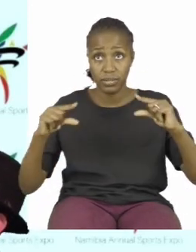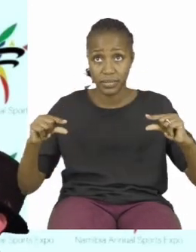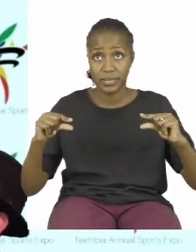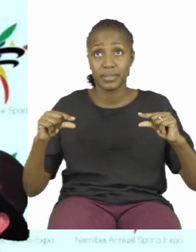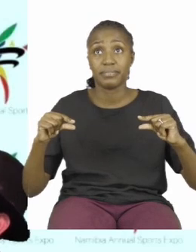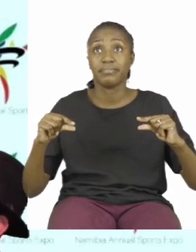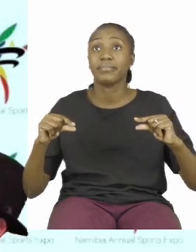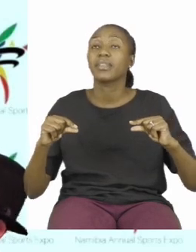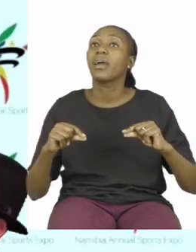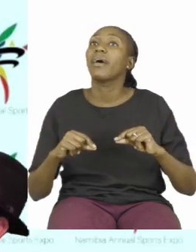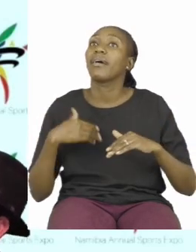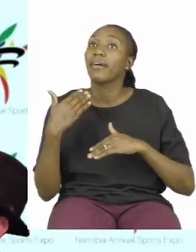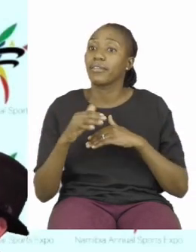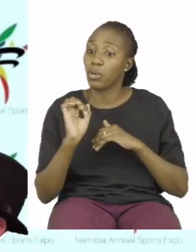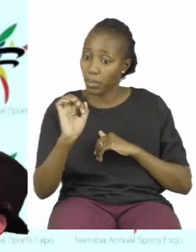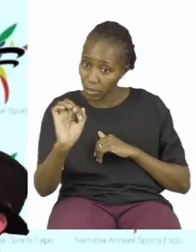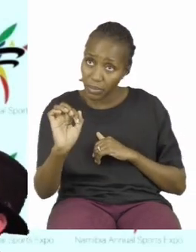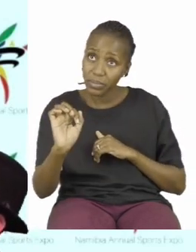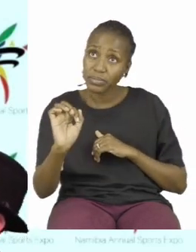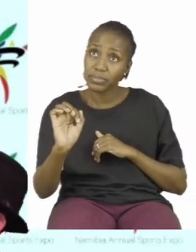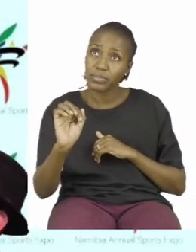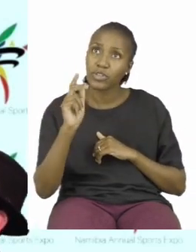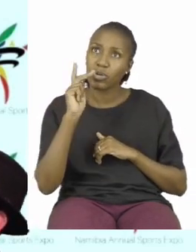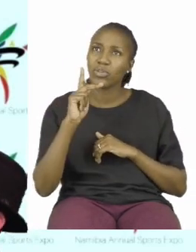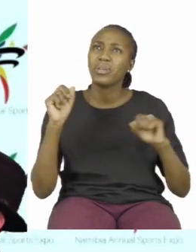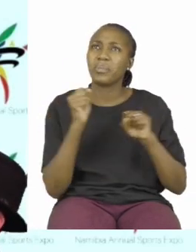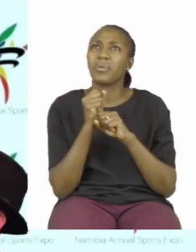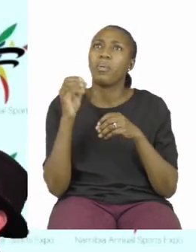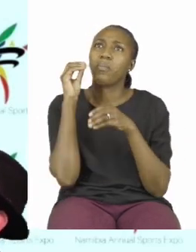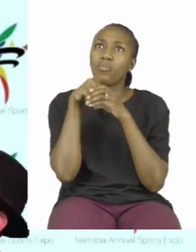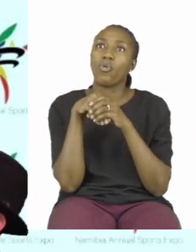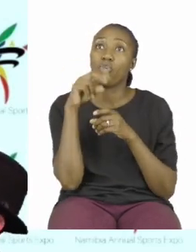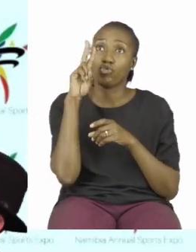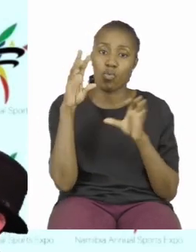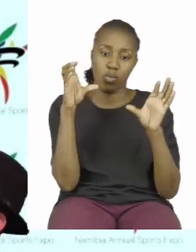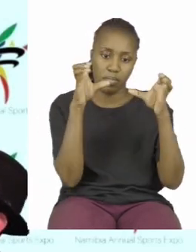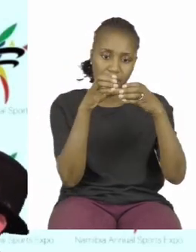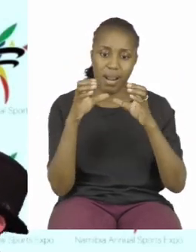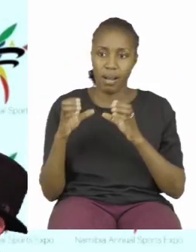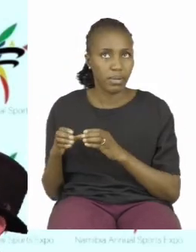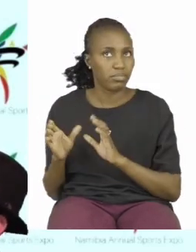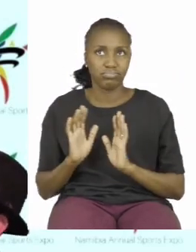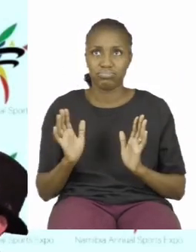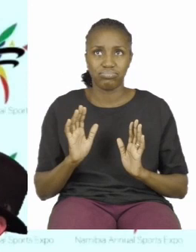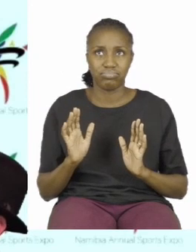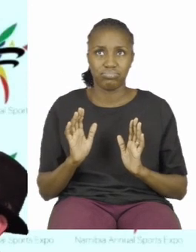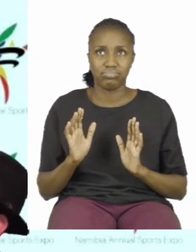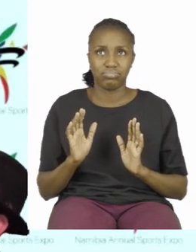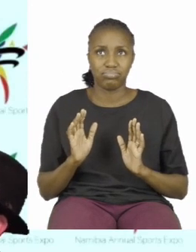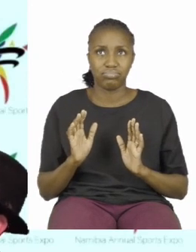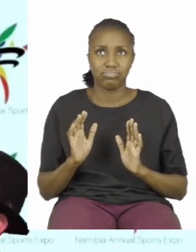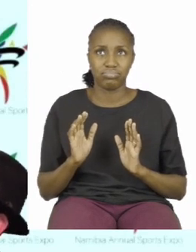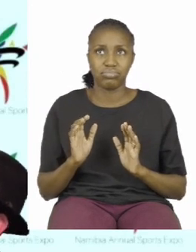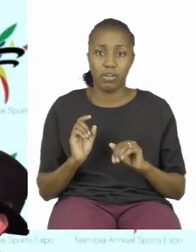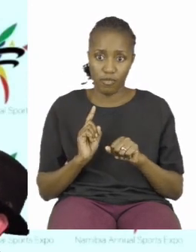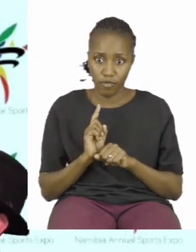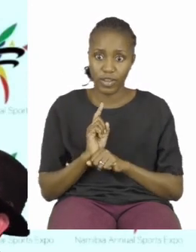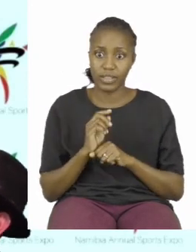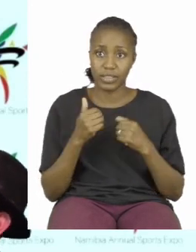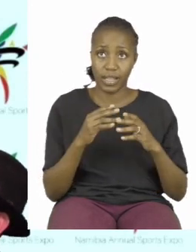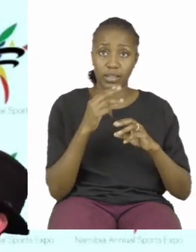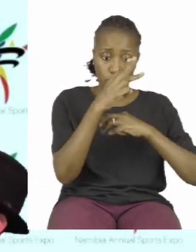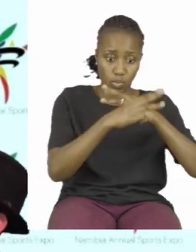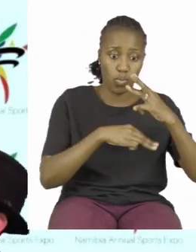allowed to affiliate. You also can't be joining 2 bodies simultaneously, so you've got to be running through the World Karate